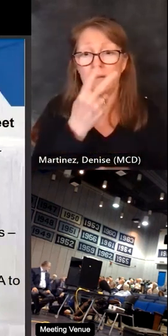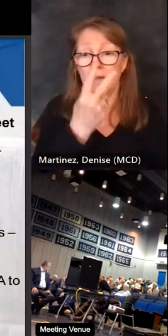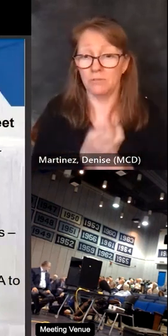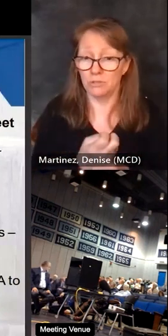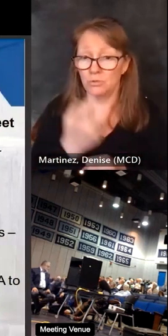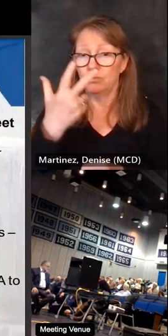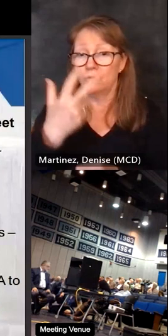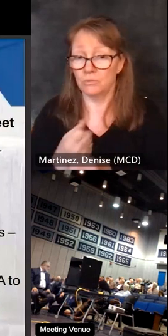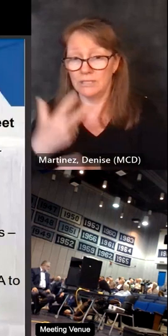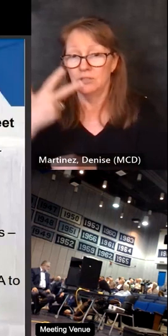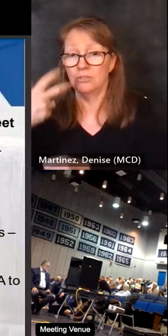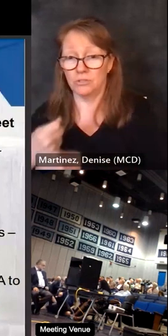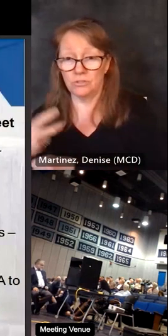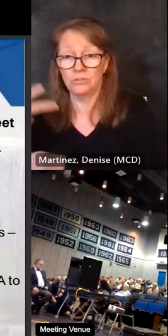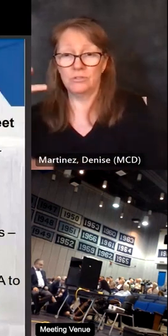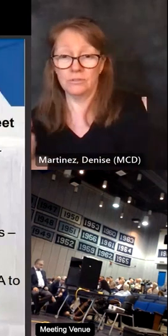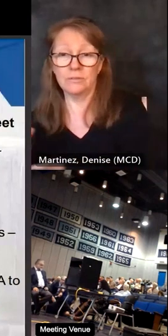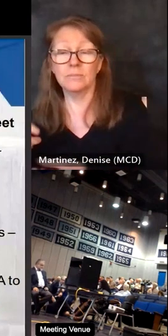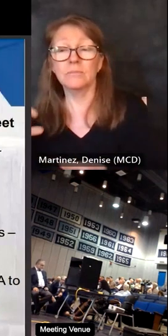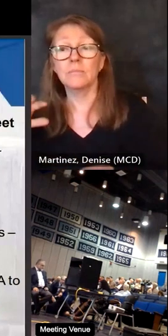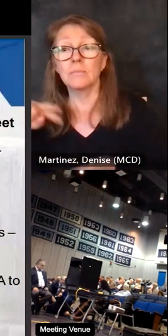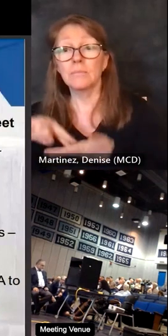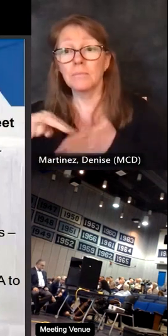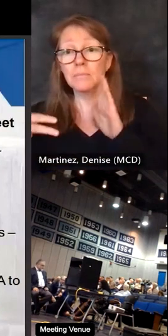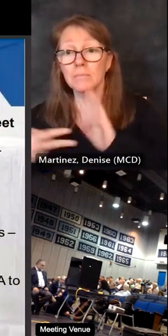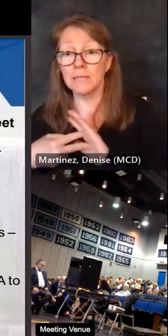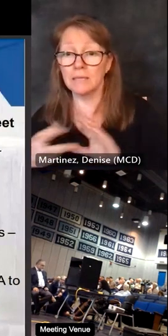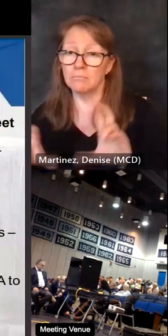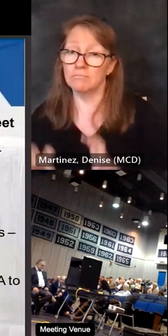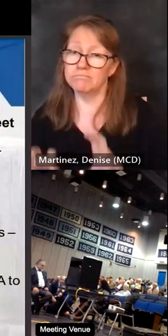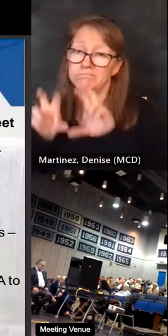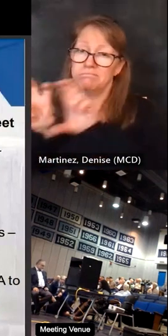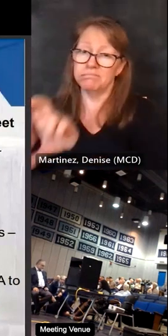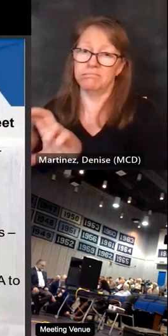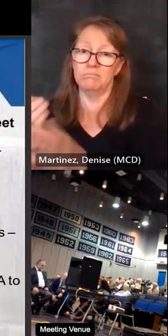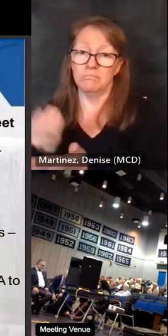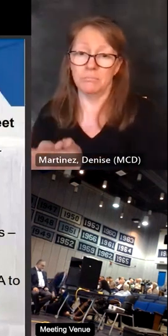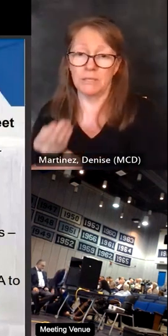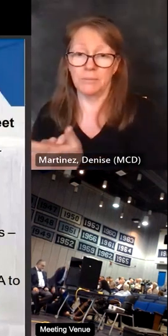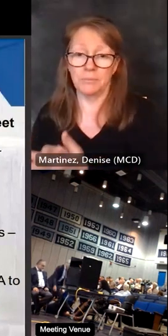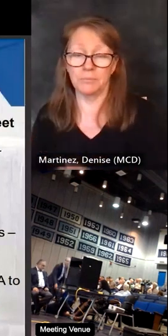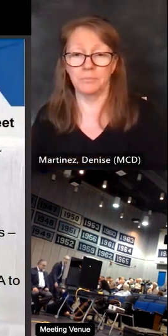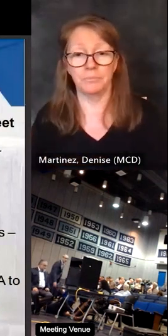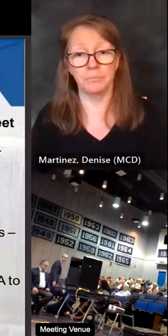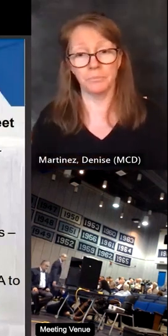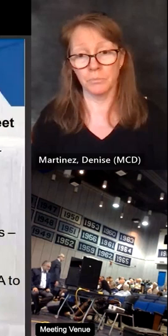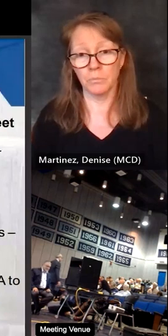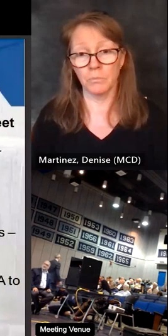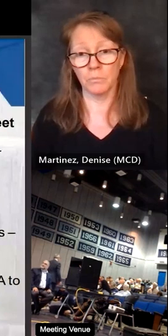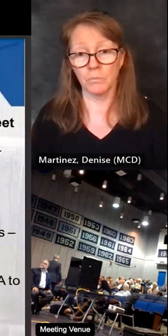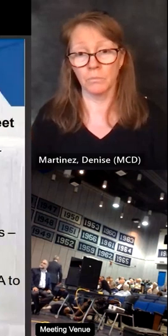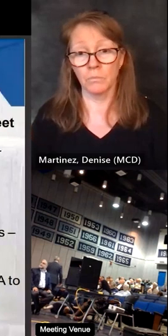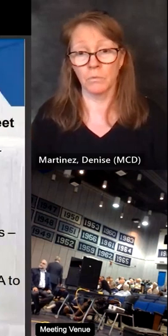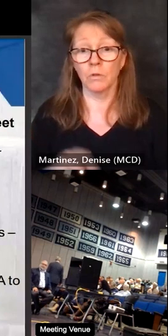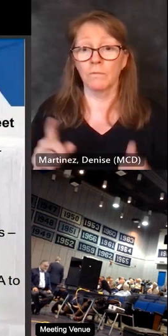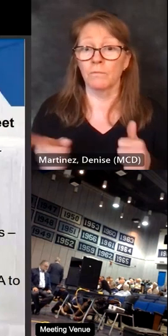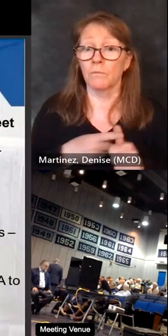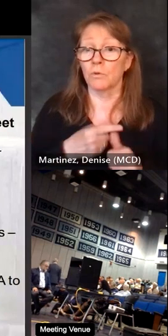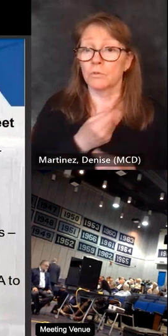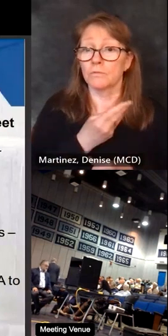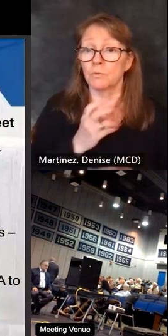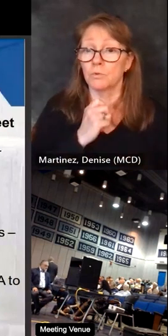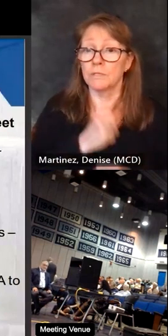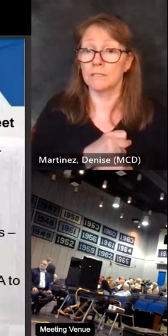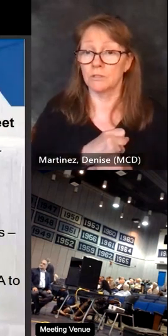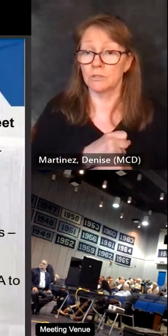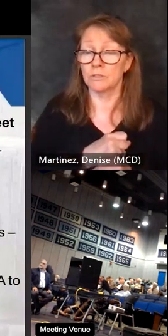major investment in our bus system. In the first few years of this transition, our plan is to buy a